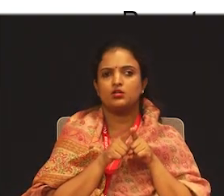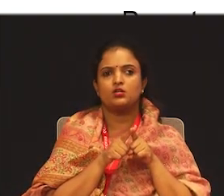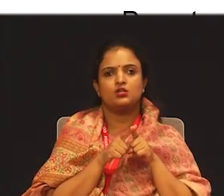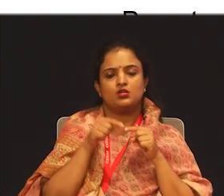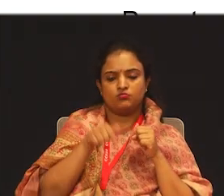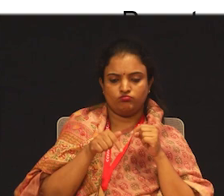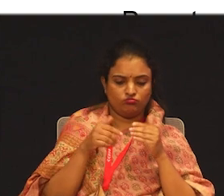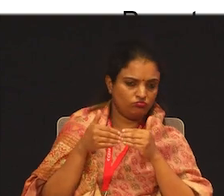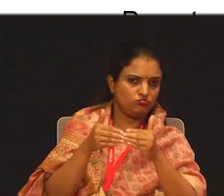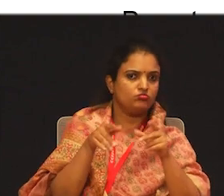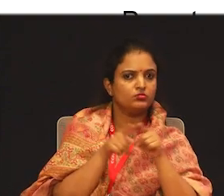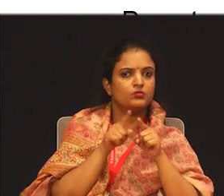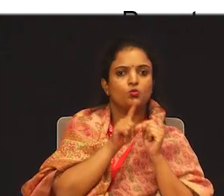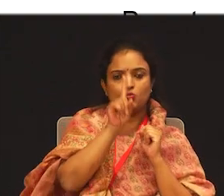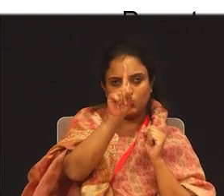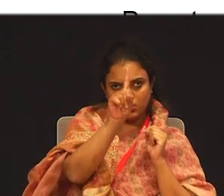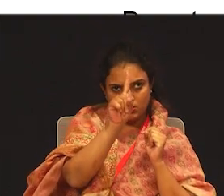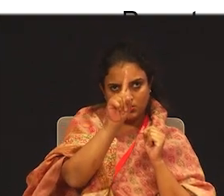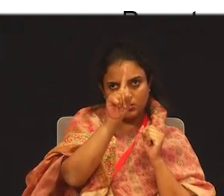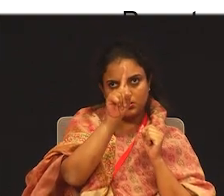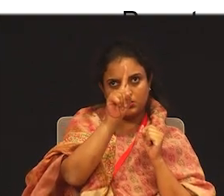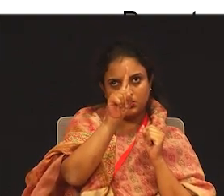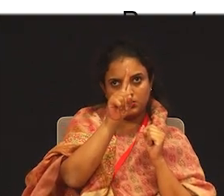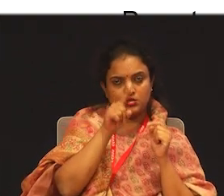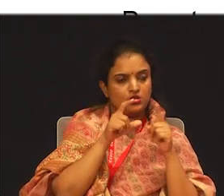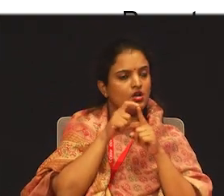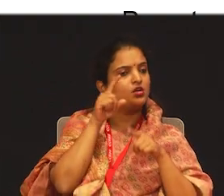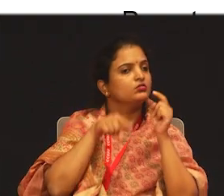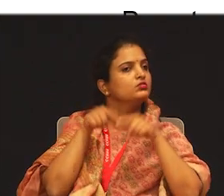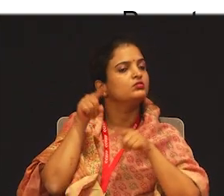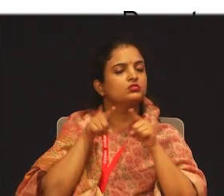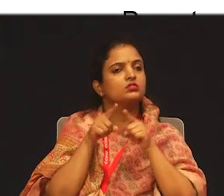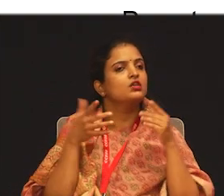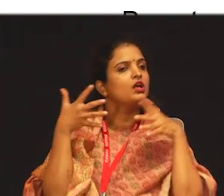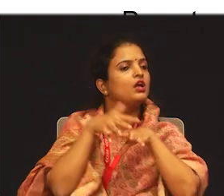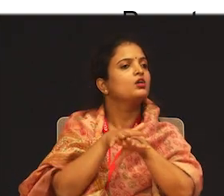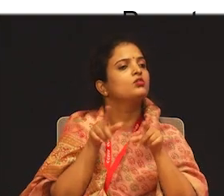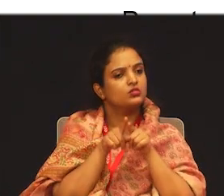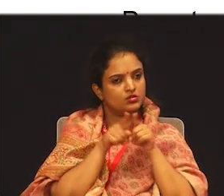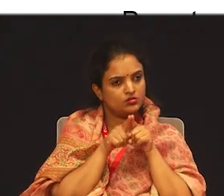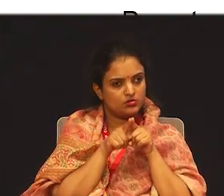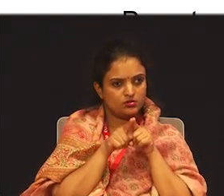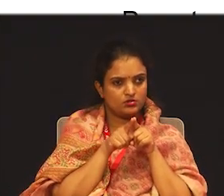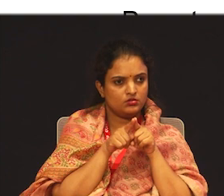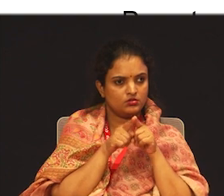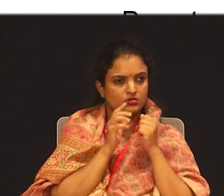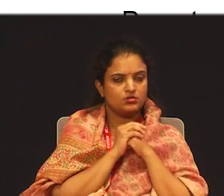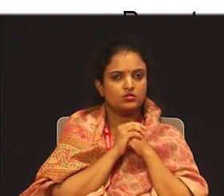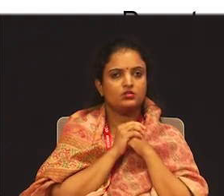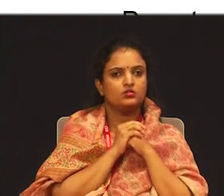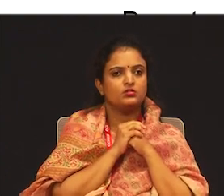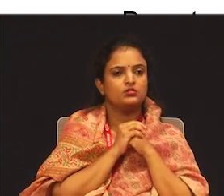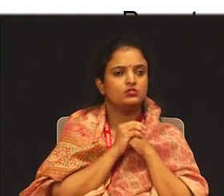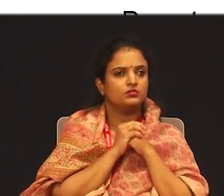present? Number one, addressing the diverse needs of students in inclusive education. We have just explored this, whether